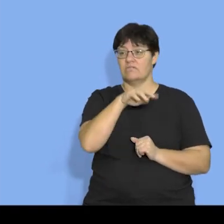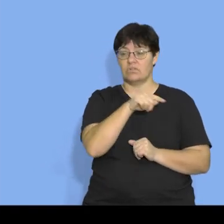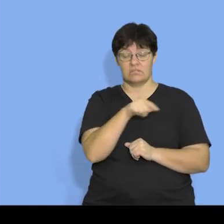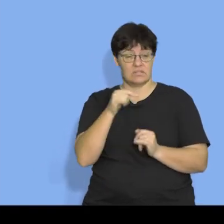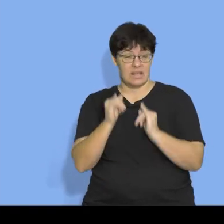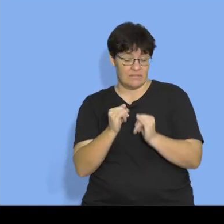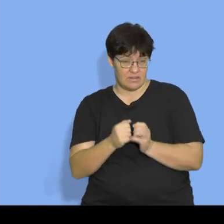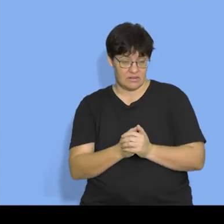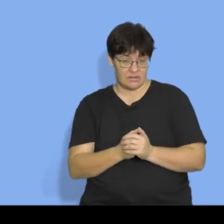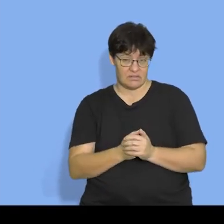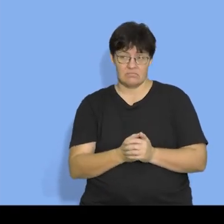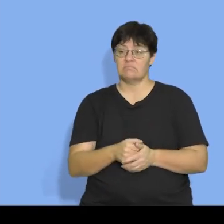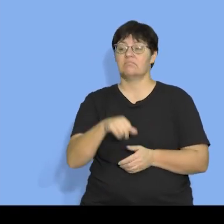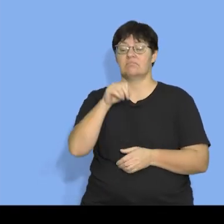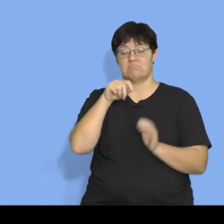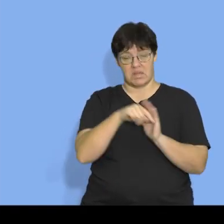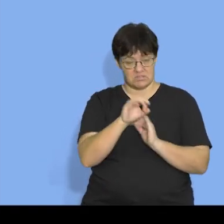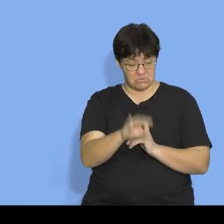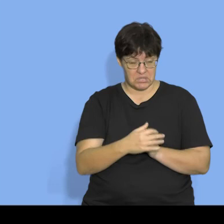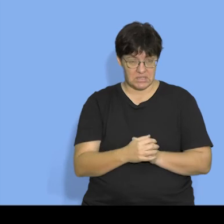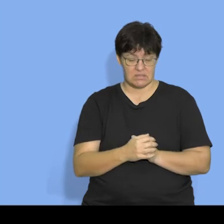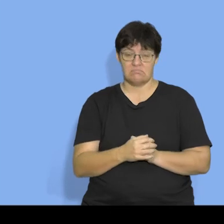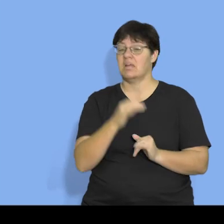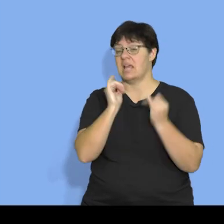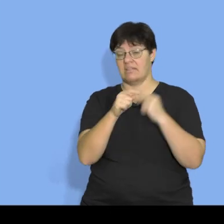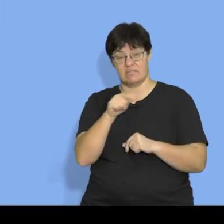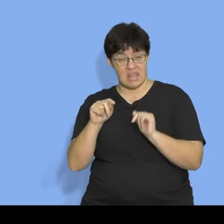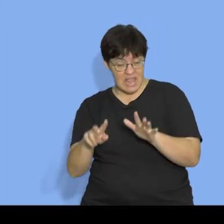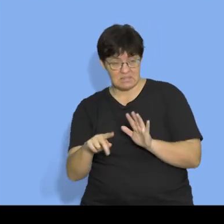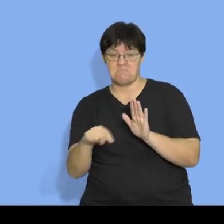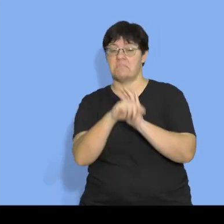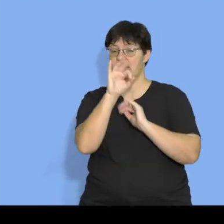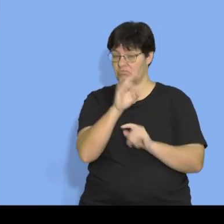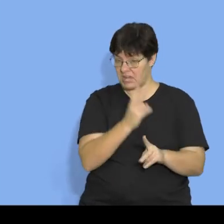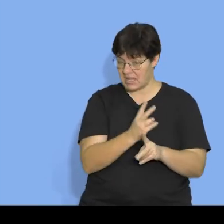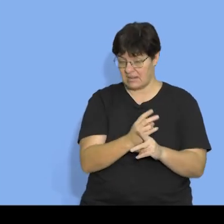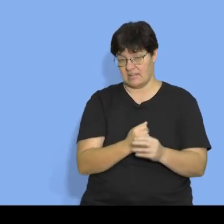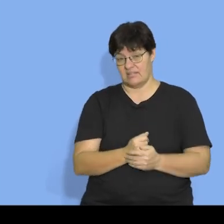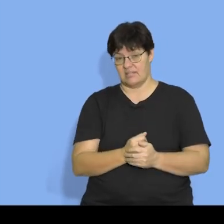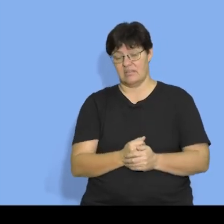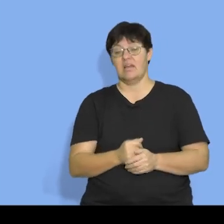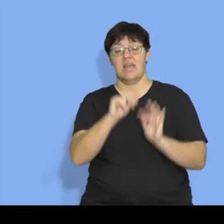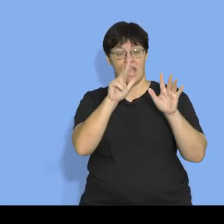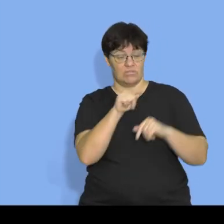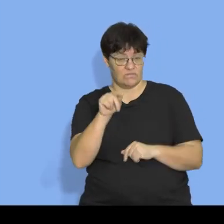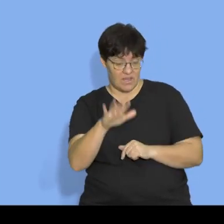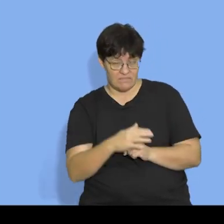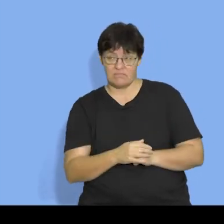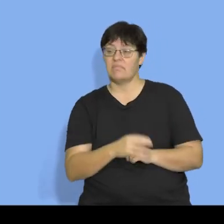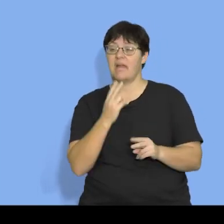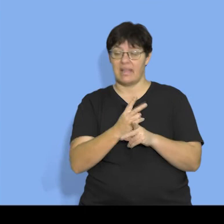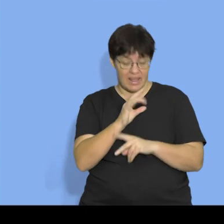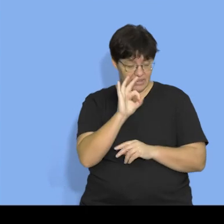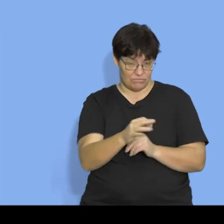14 to 11, we took 3 away. 11 to 8, we took 3 away. 8 to 5, we took